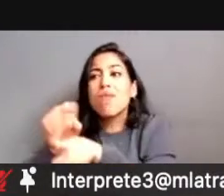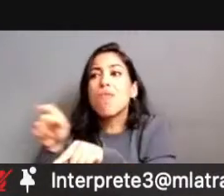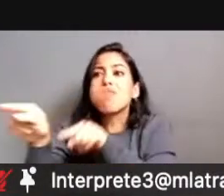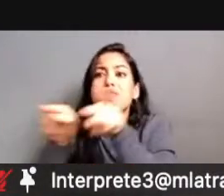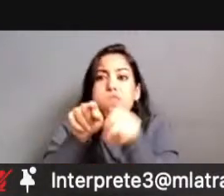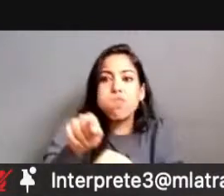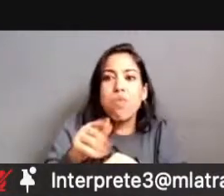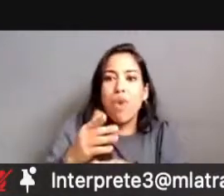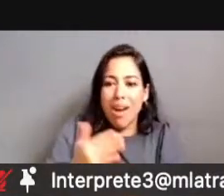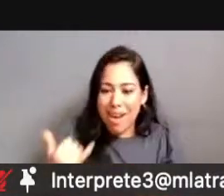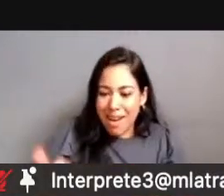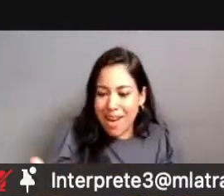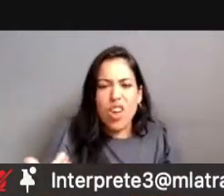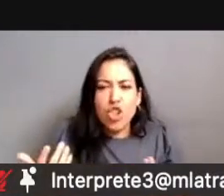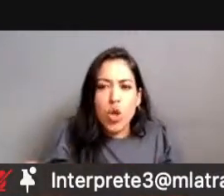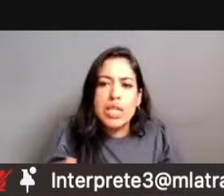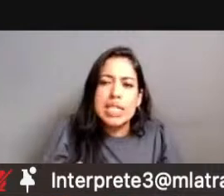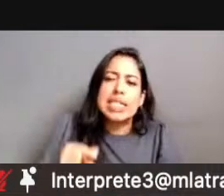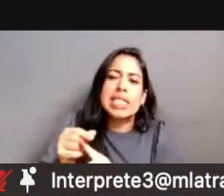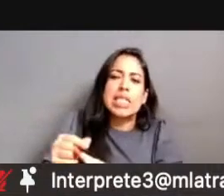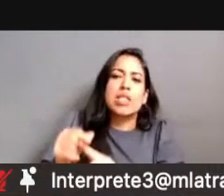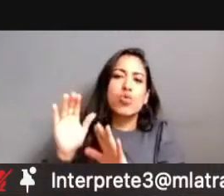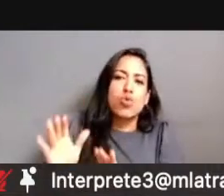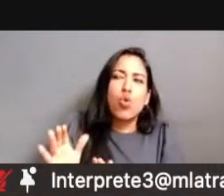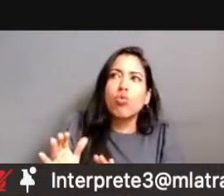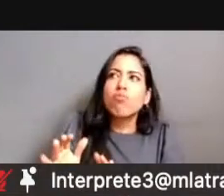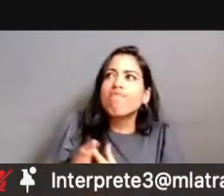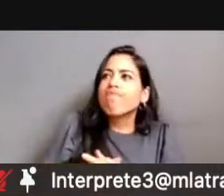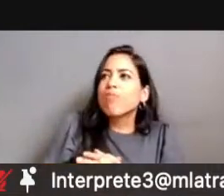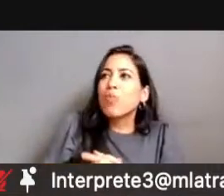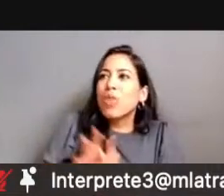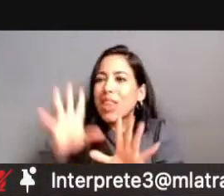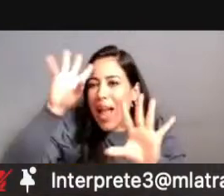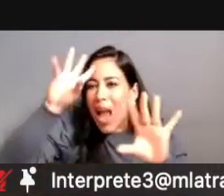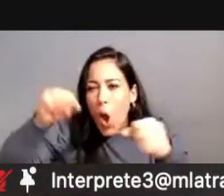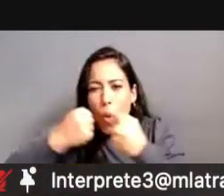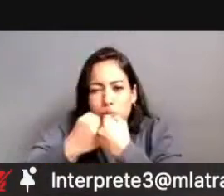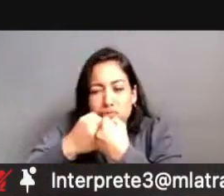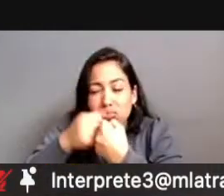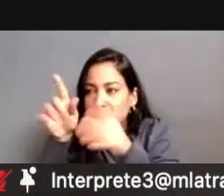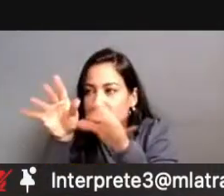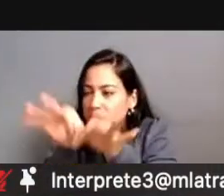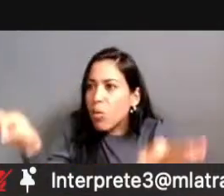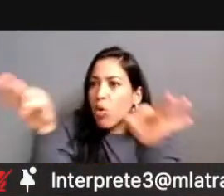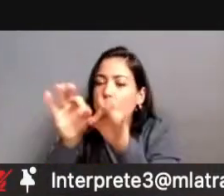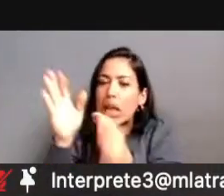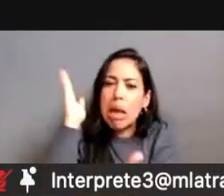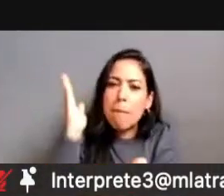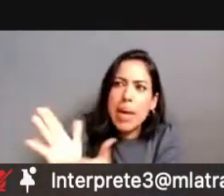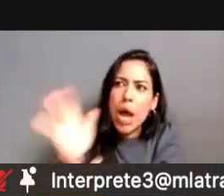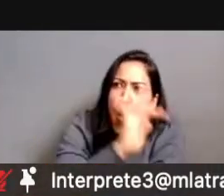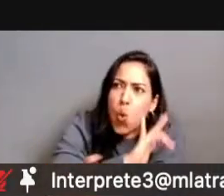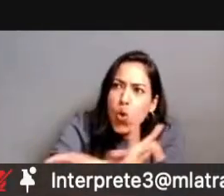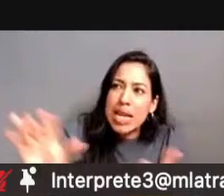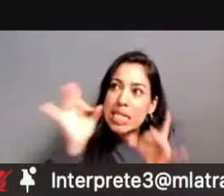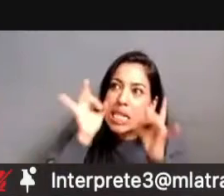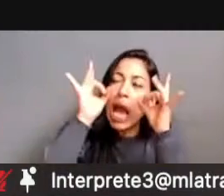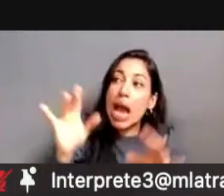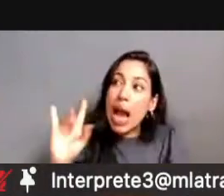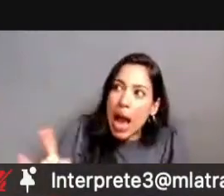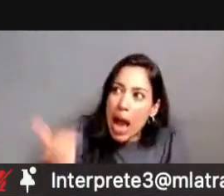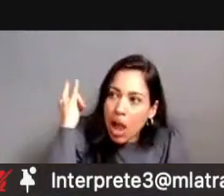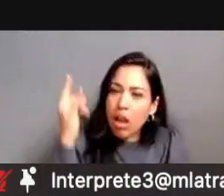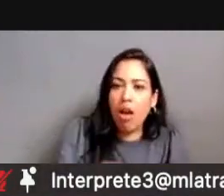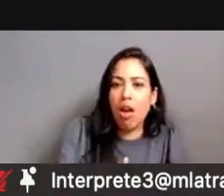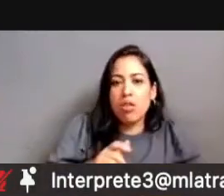organizations in particular, as a key ally in the case of emergencies, and